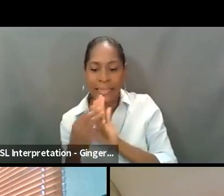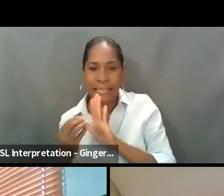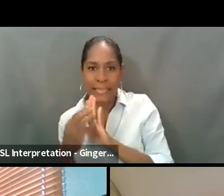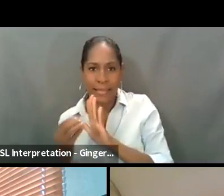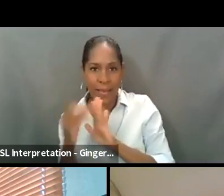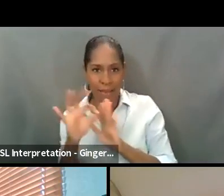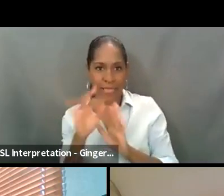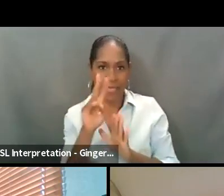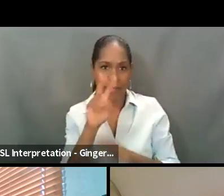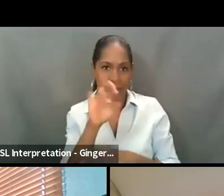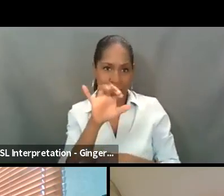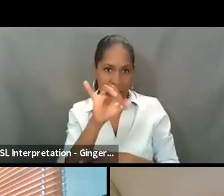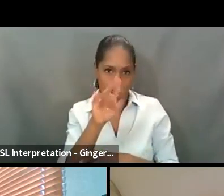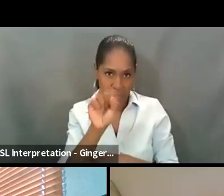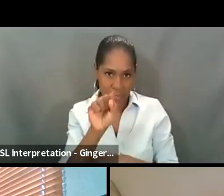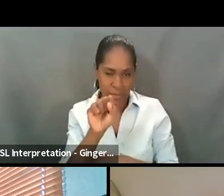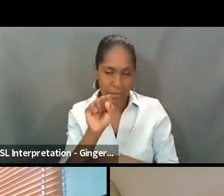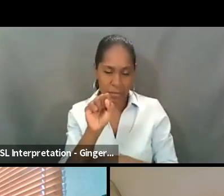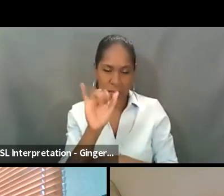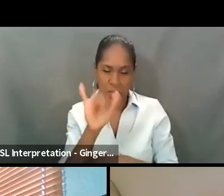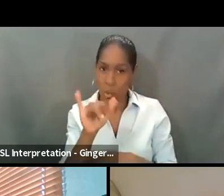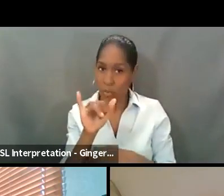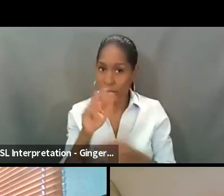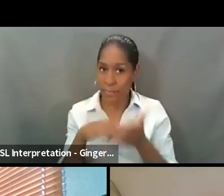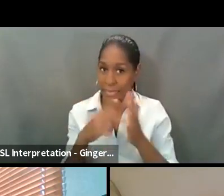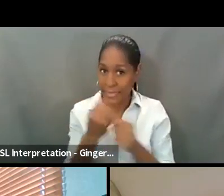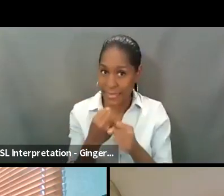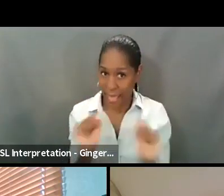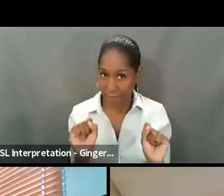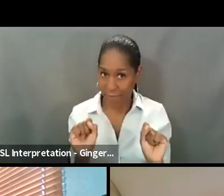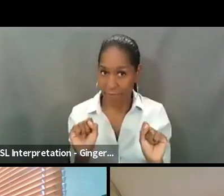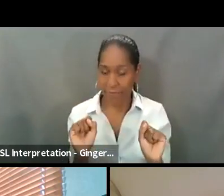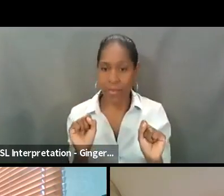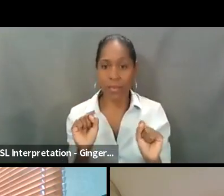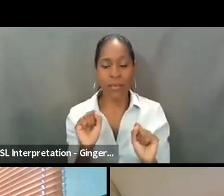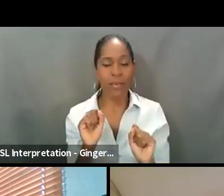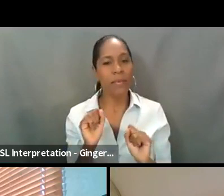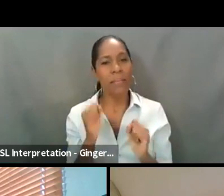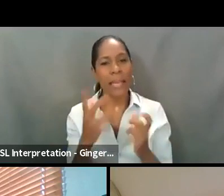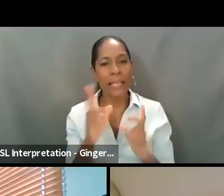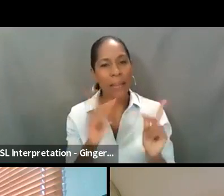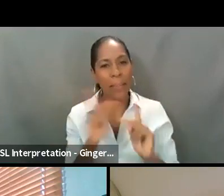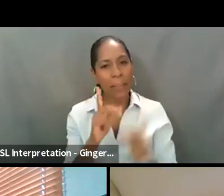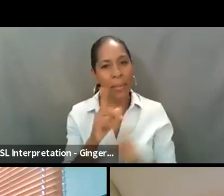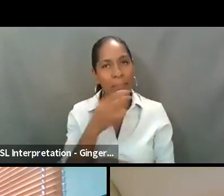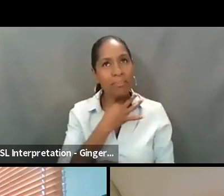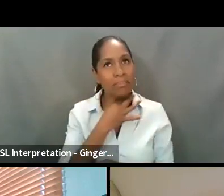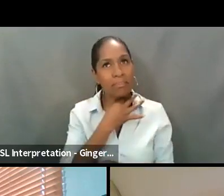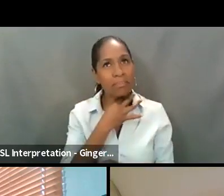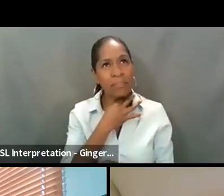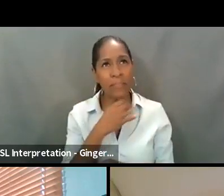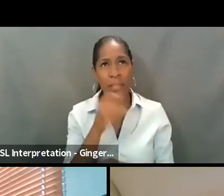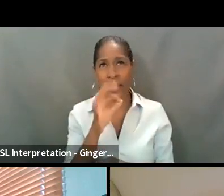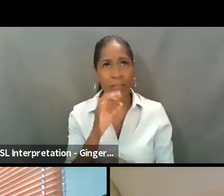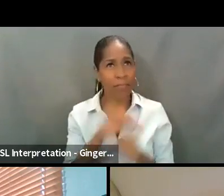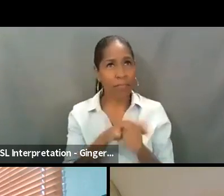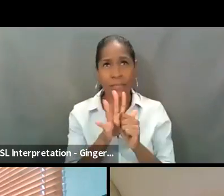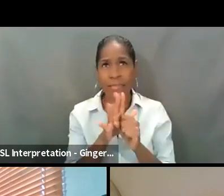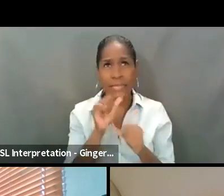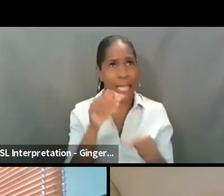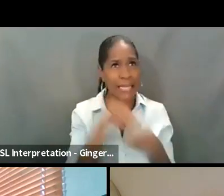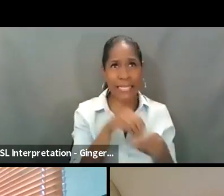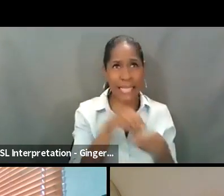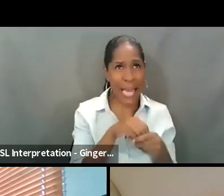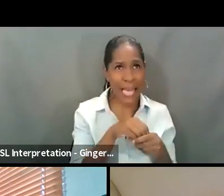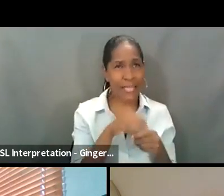very safe. And then some people also wonder, like, if there isn't any virus in it, why do I get